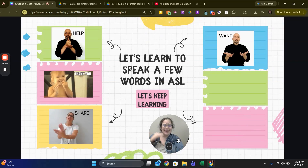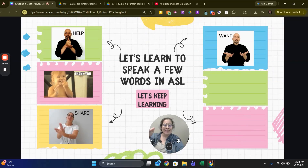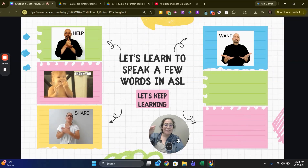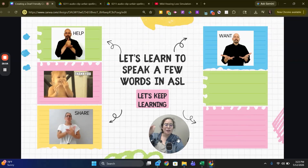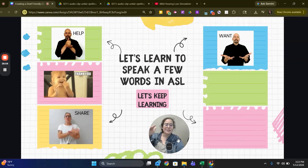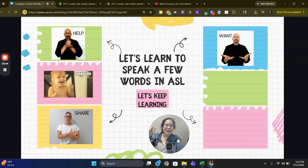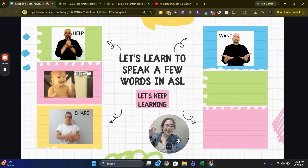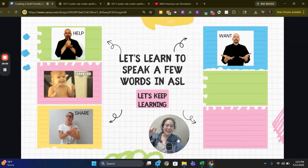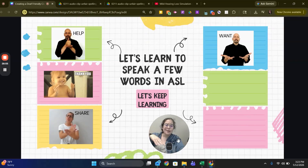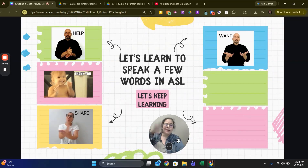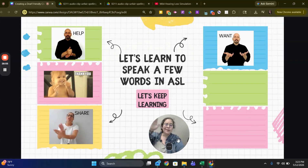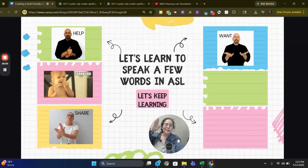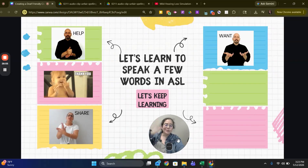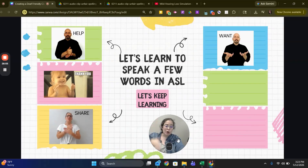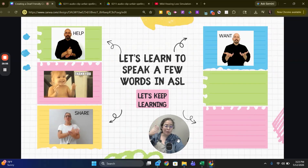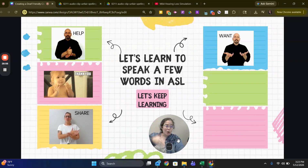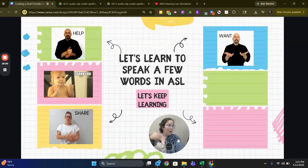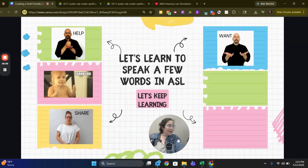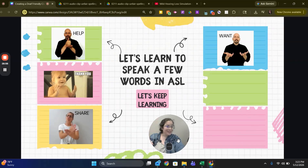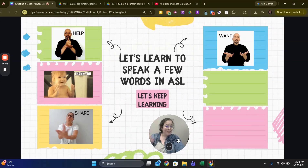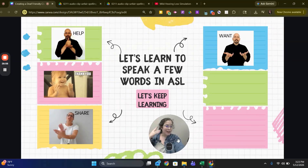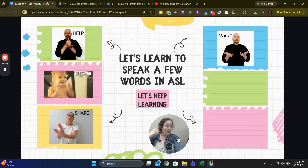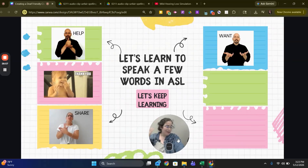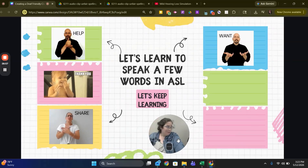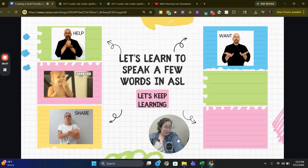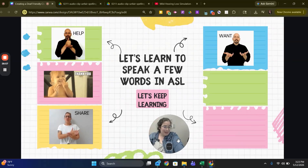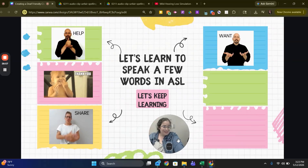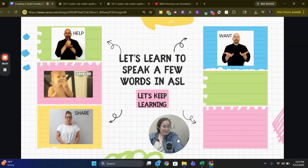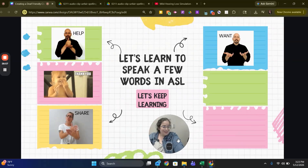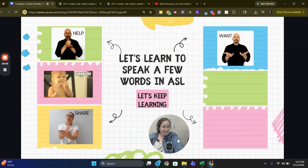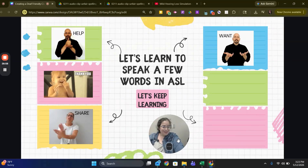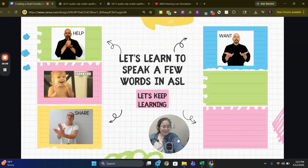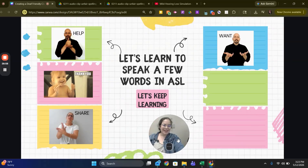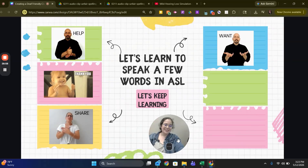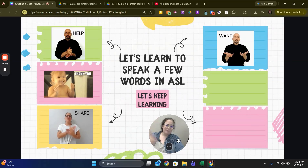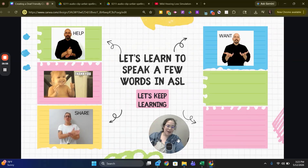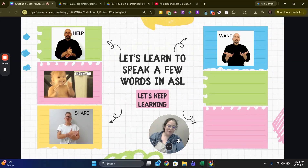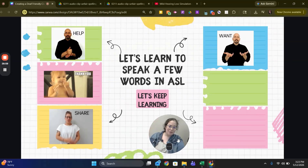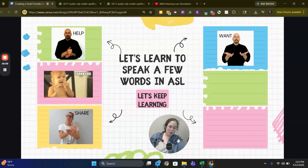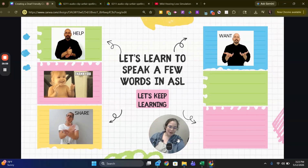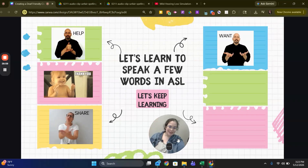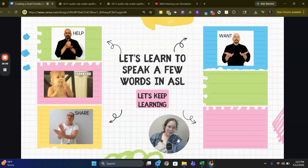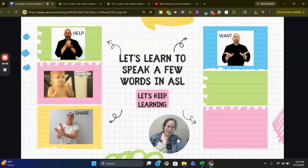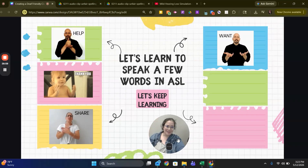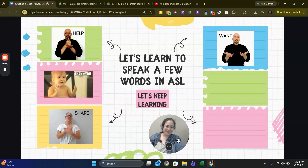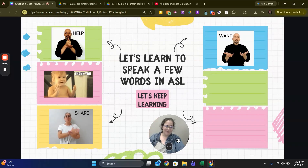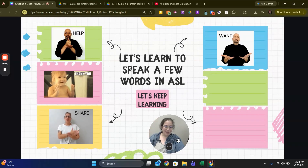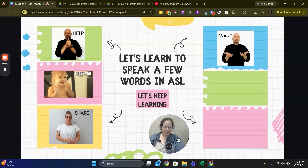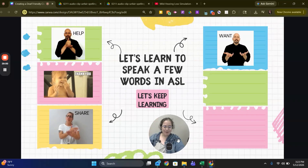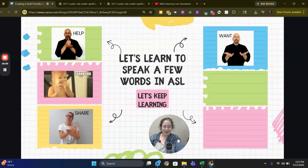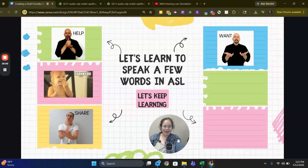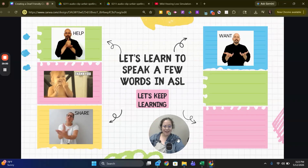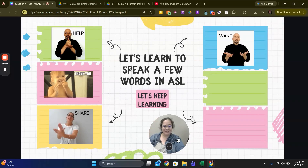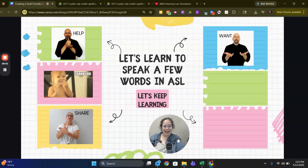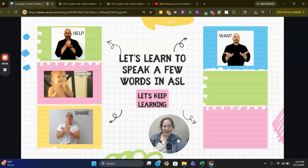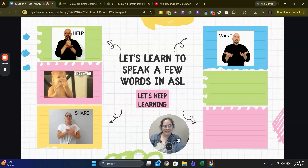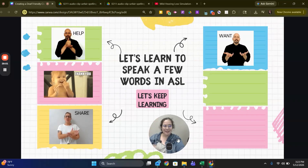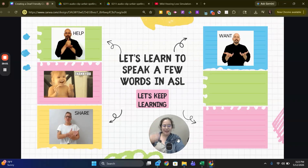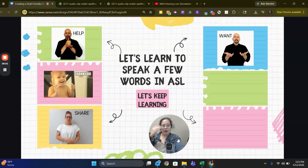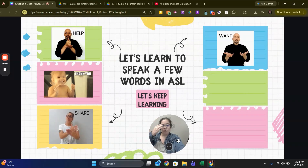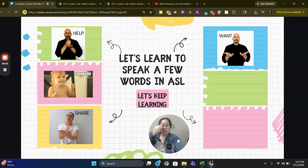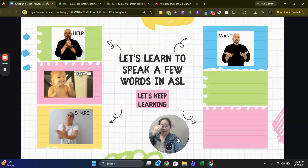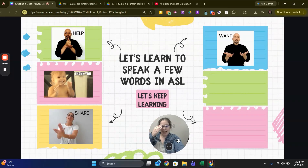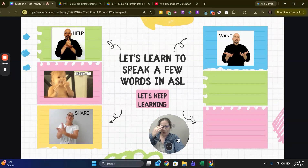can really increase your classroom culture with everybody learning some basic ASL. Even if your deaf kids don't know ASL, they don't